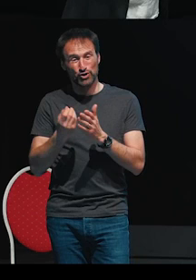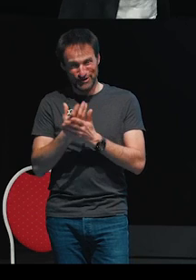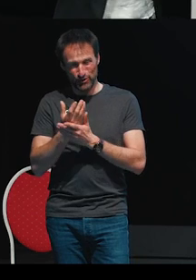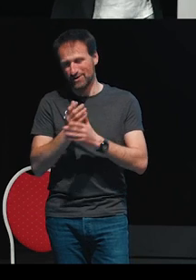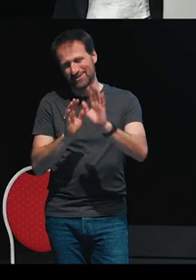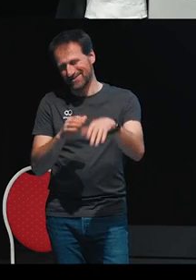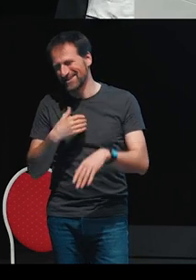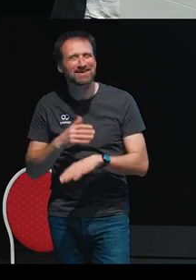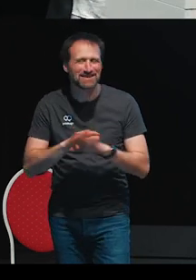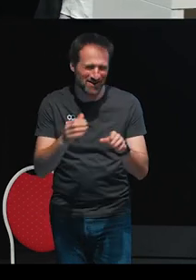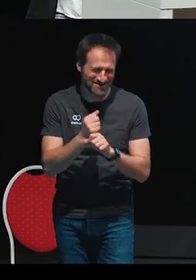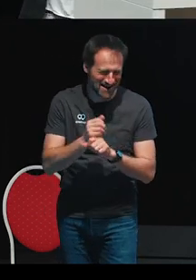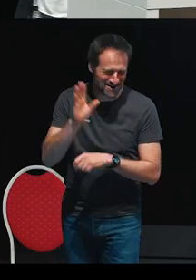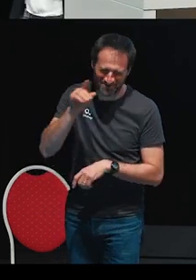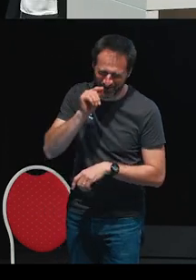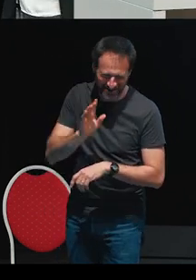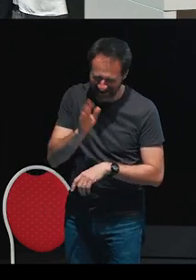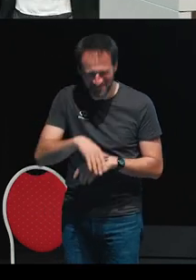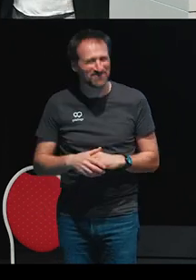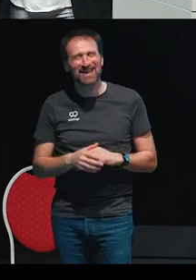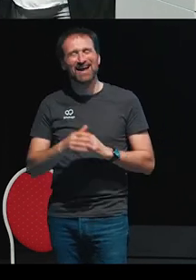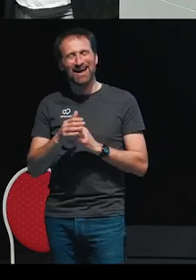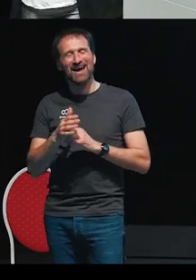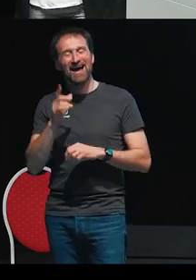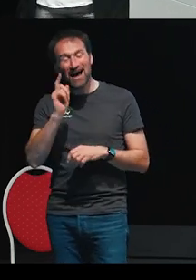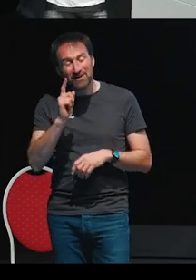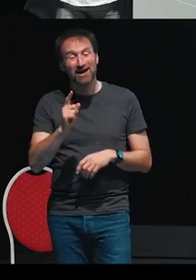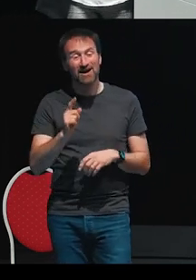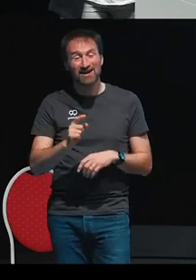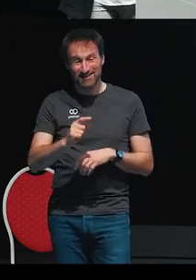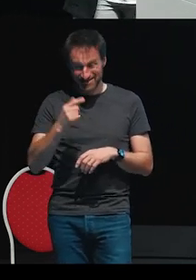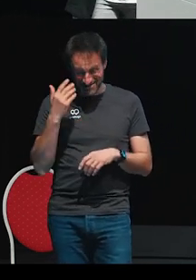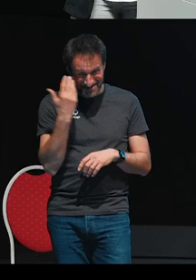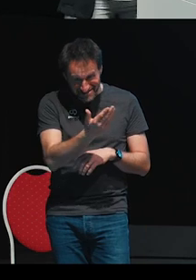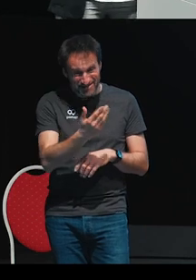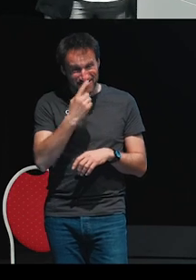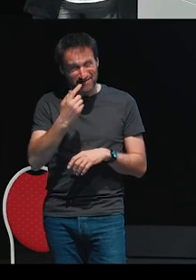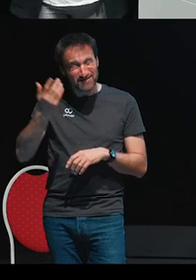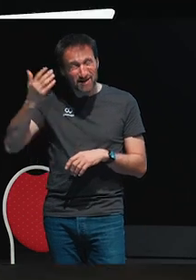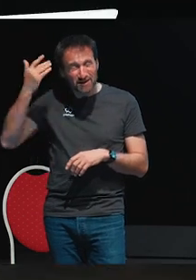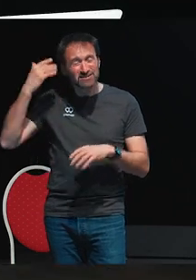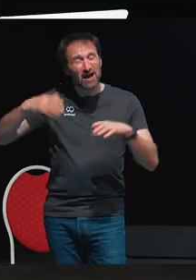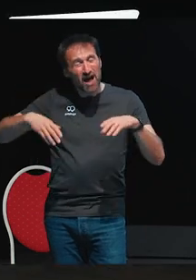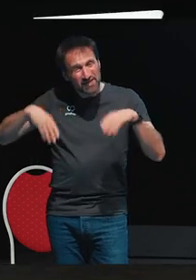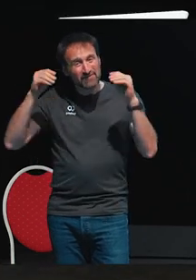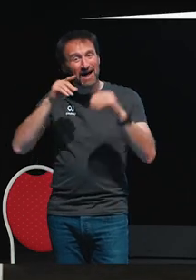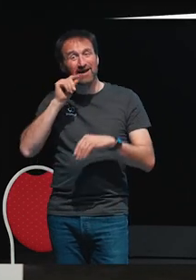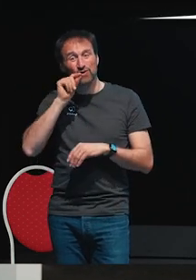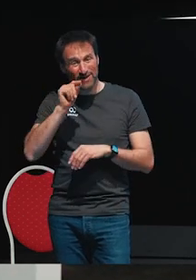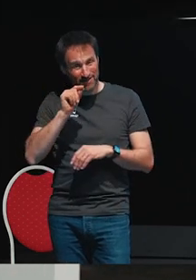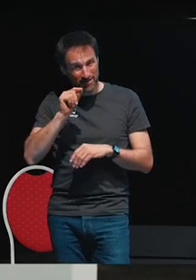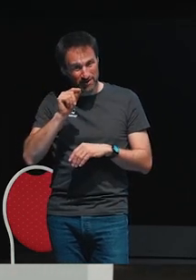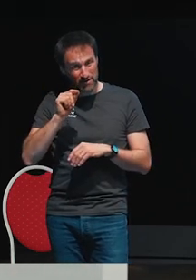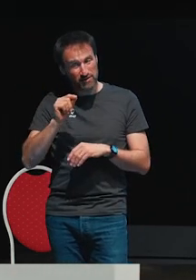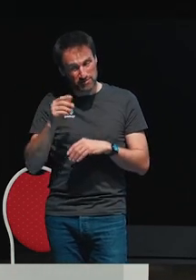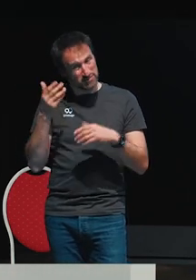never worked on Twitter. But really, once in the early days of Twitter, this is how